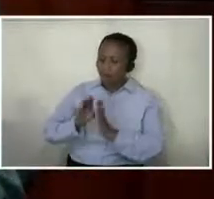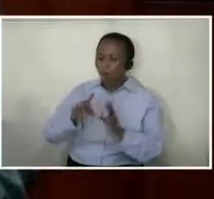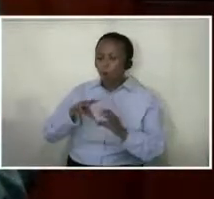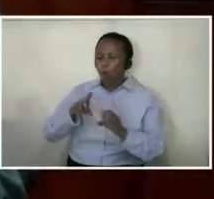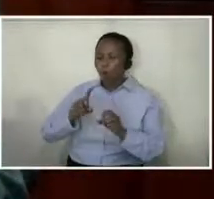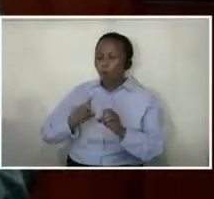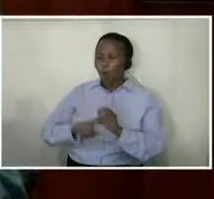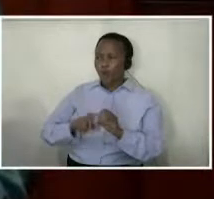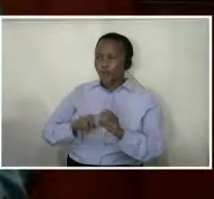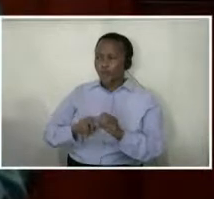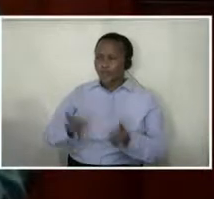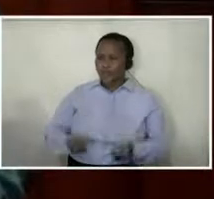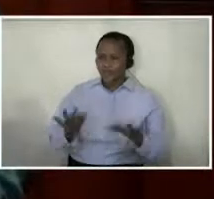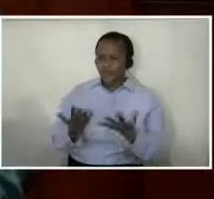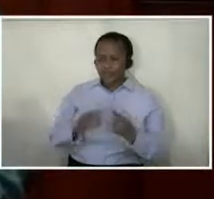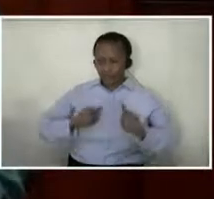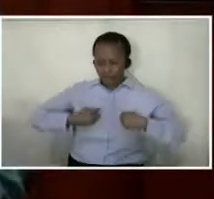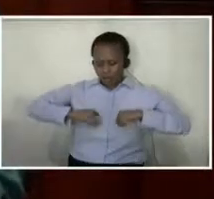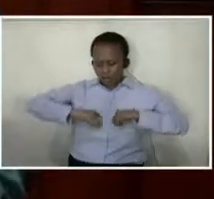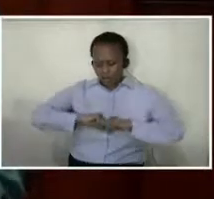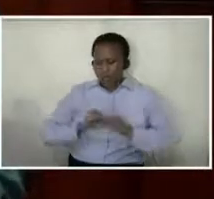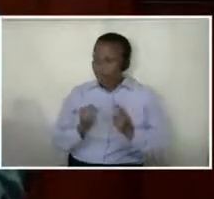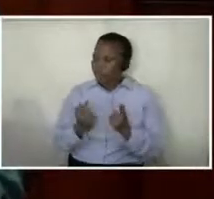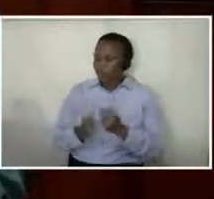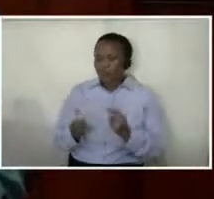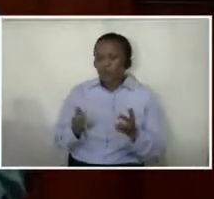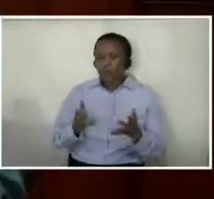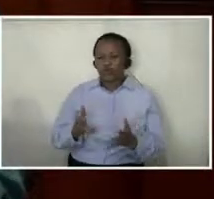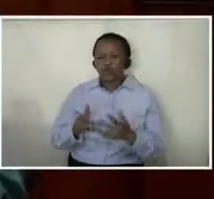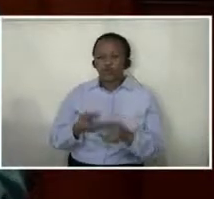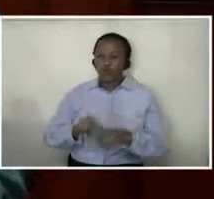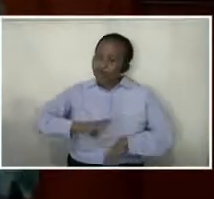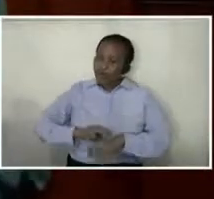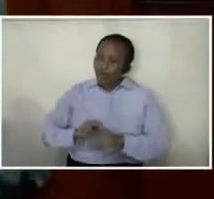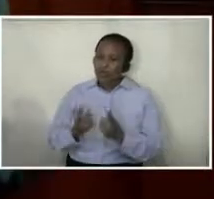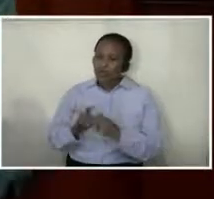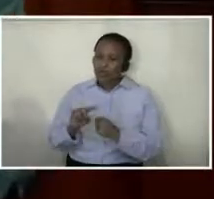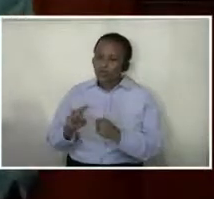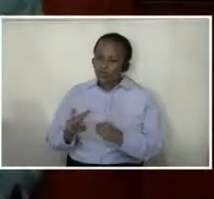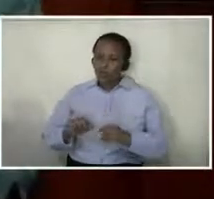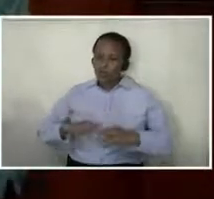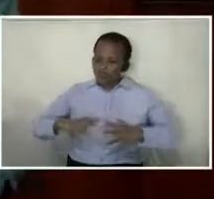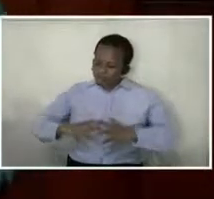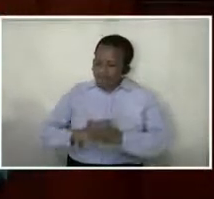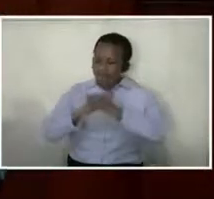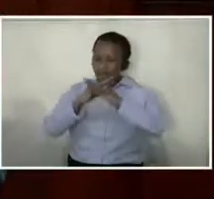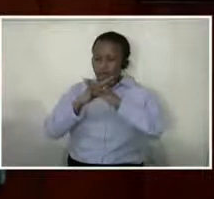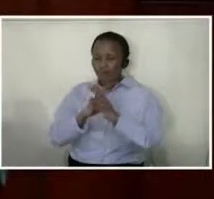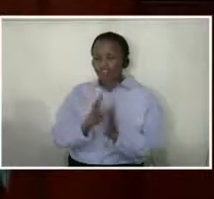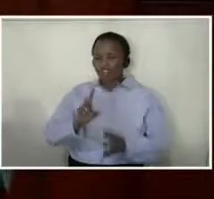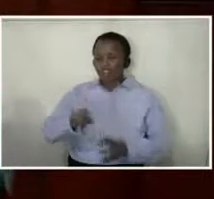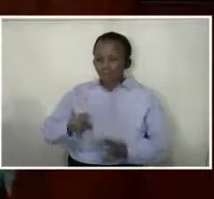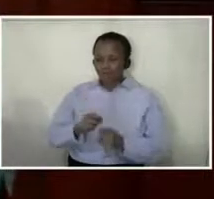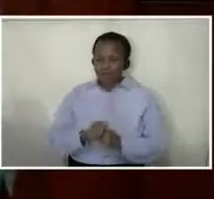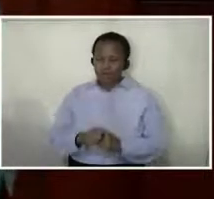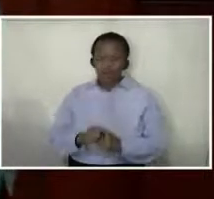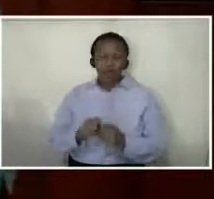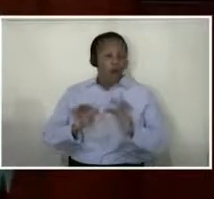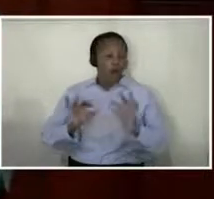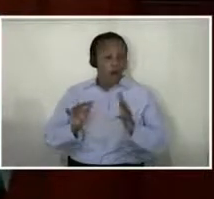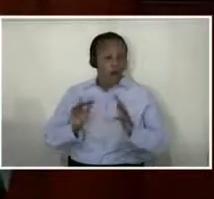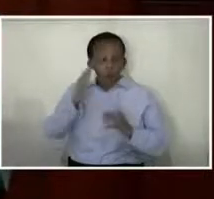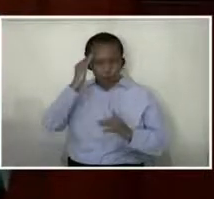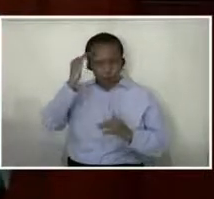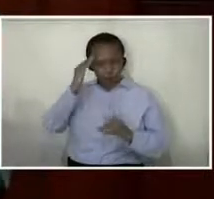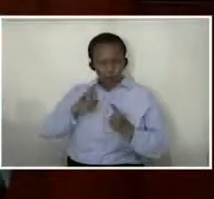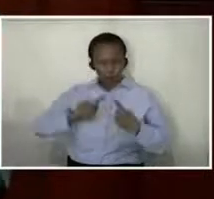services. In all that we do, let us be united by a consensus that we are the servant of the